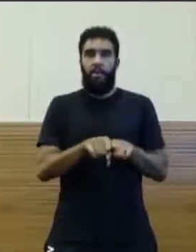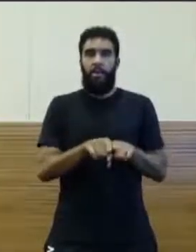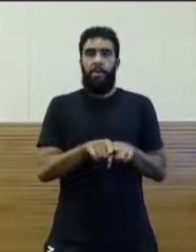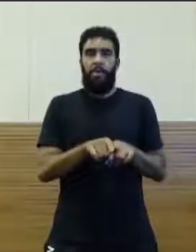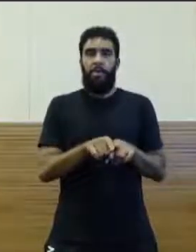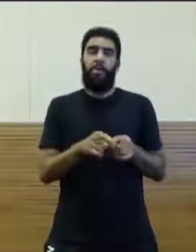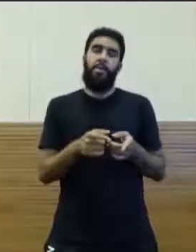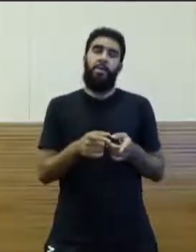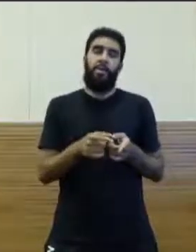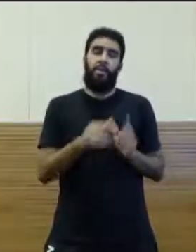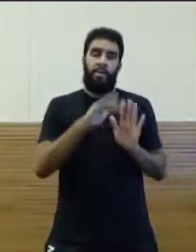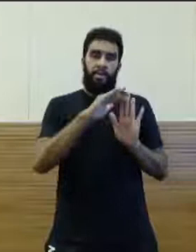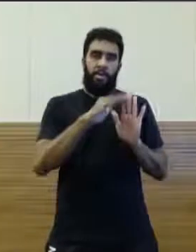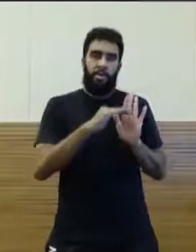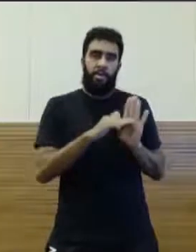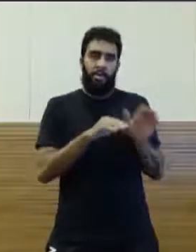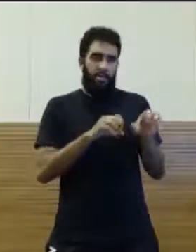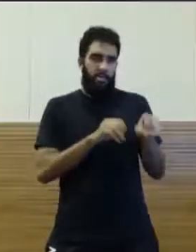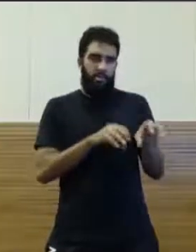and